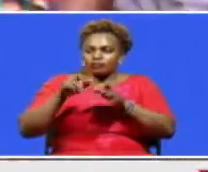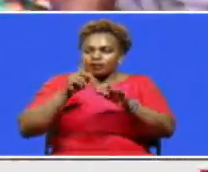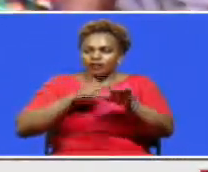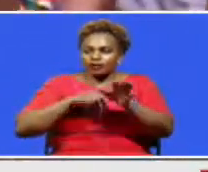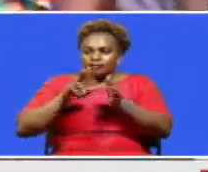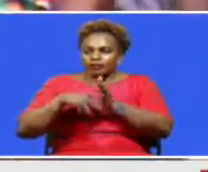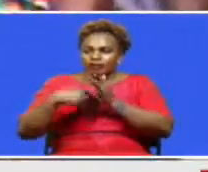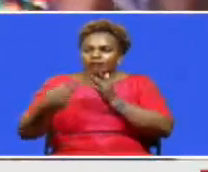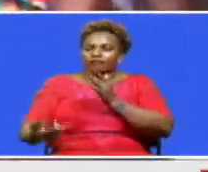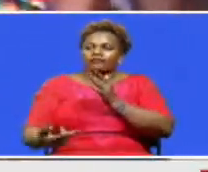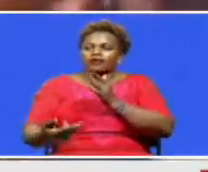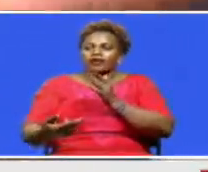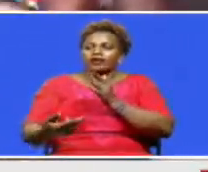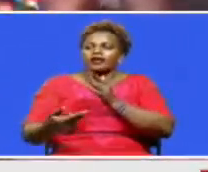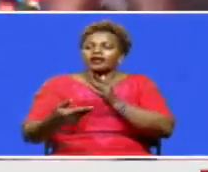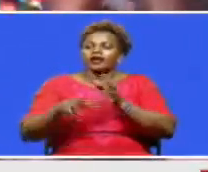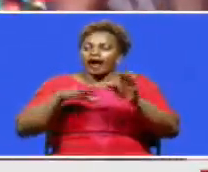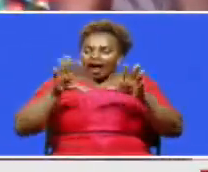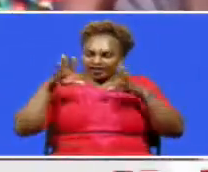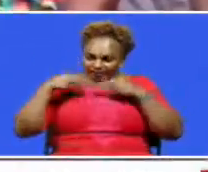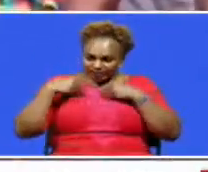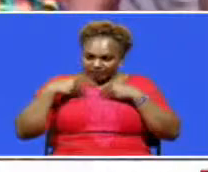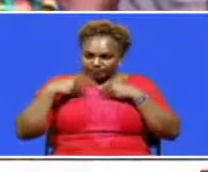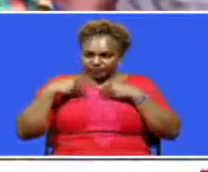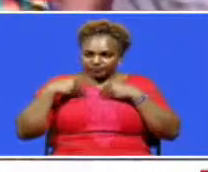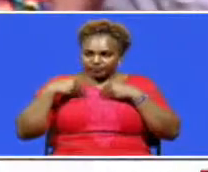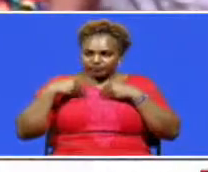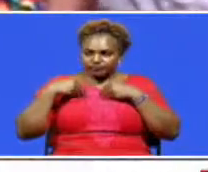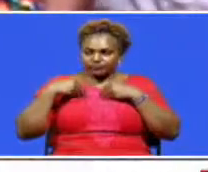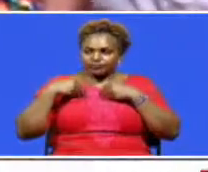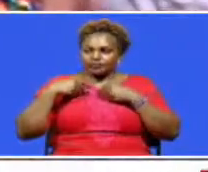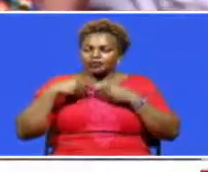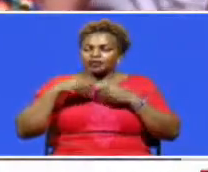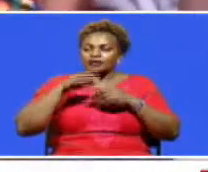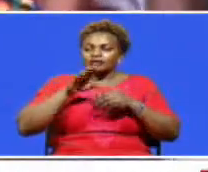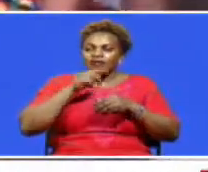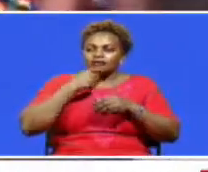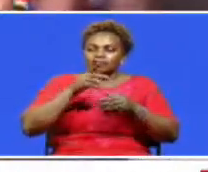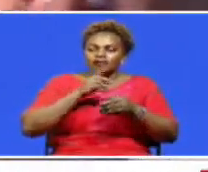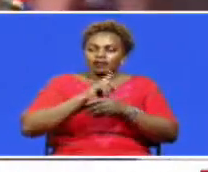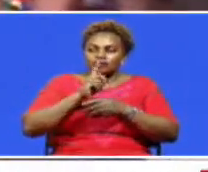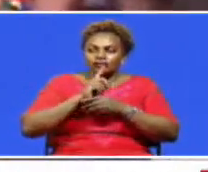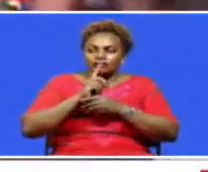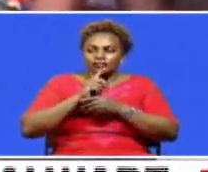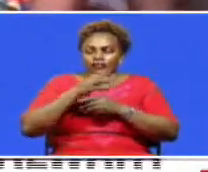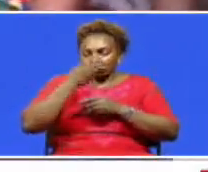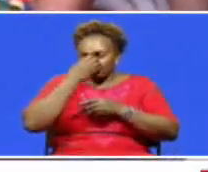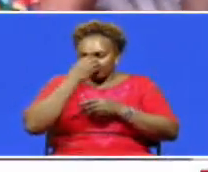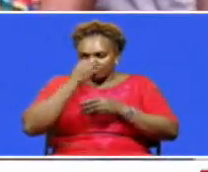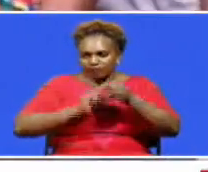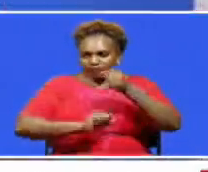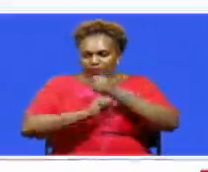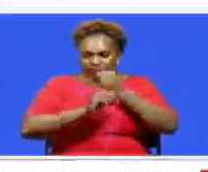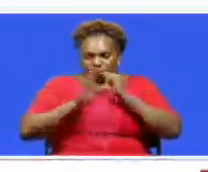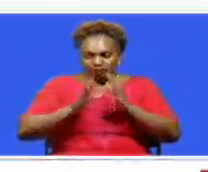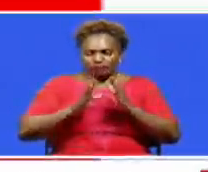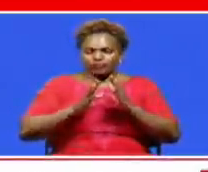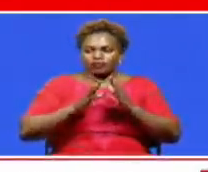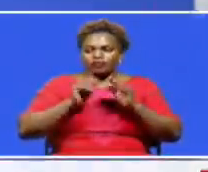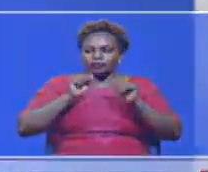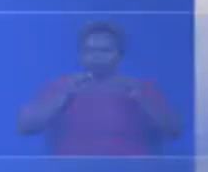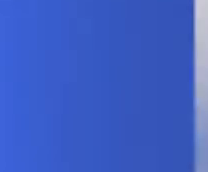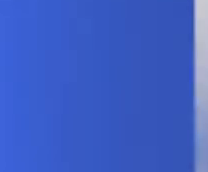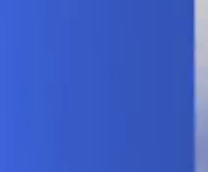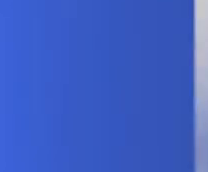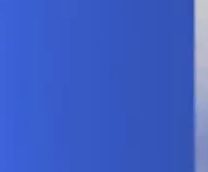ukishindwa ukubali kushindwa. Critics say Ngirici, a staunch Deputy President William Ruto supporter, is likely to